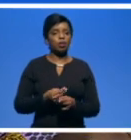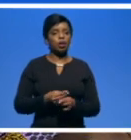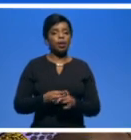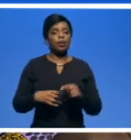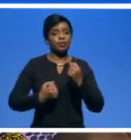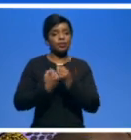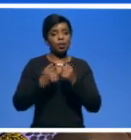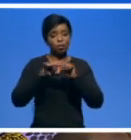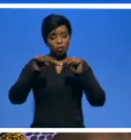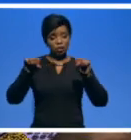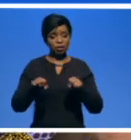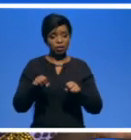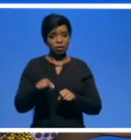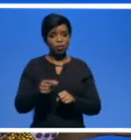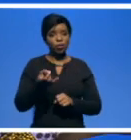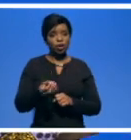your